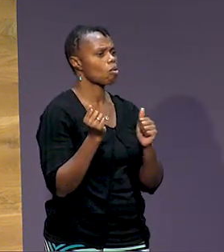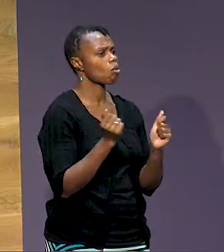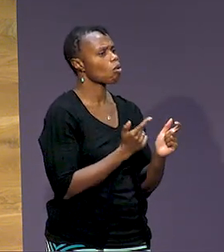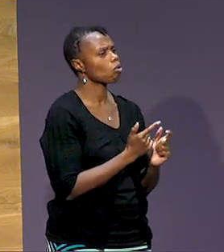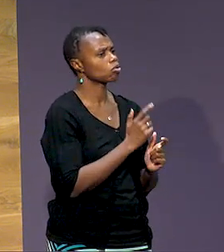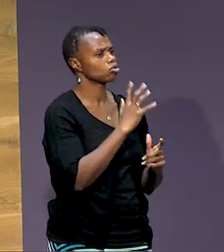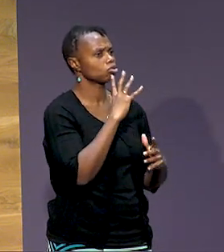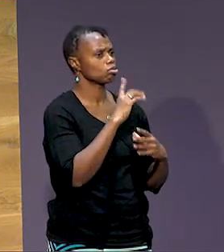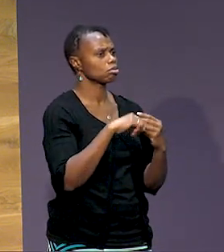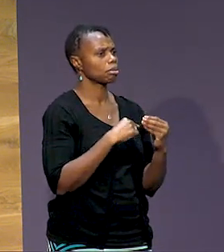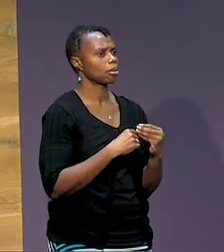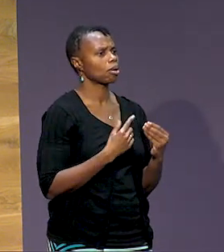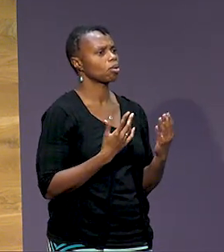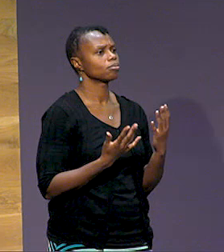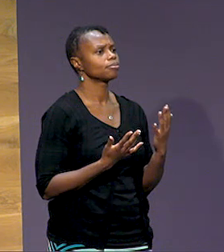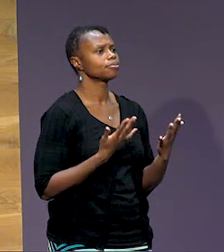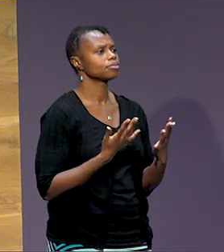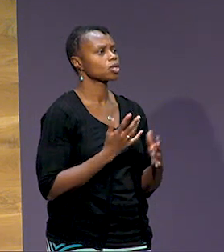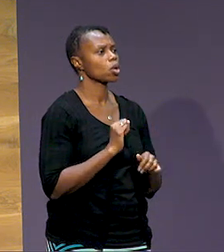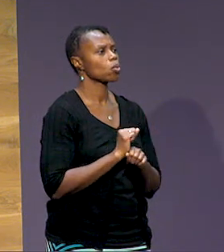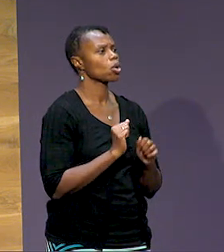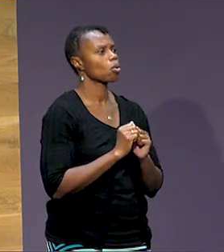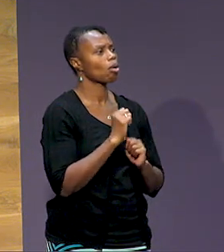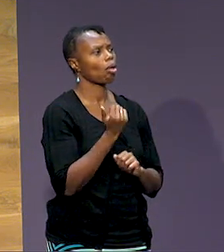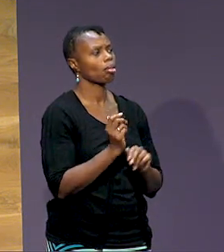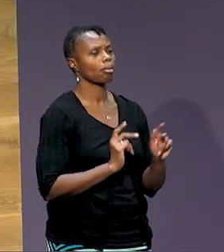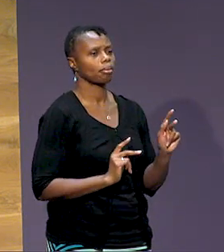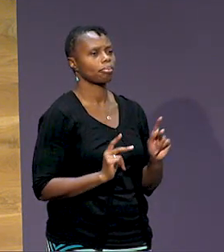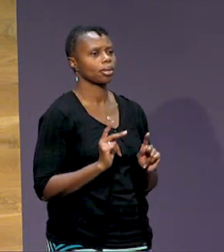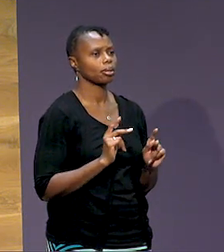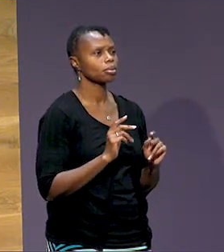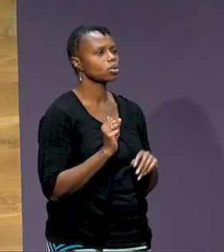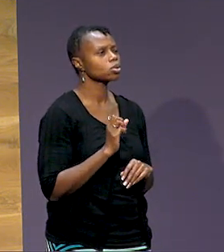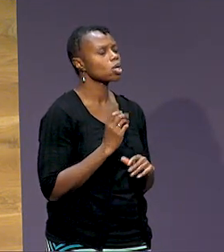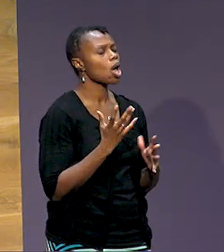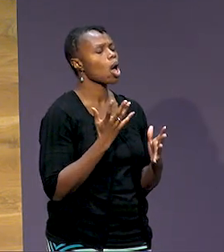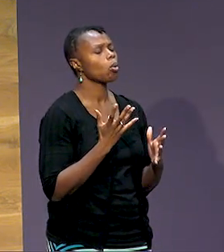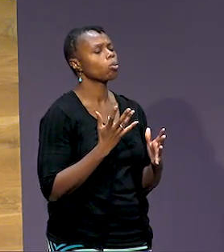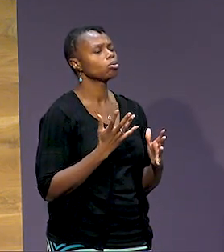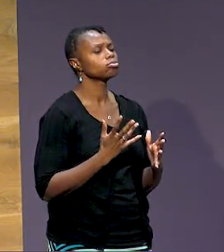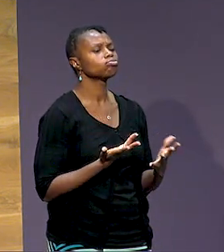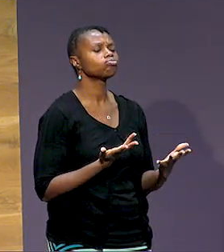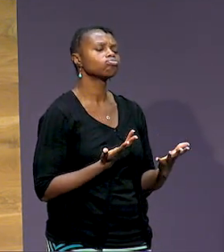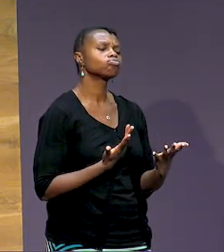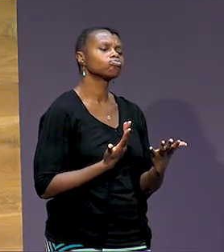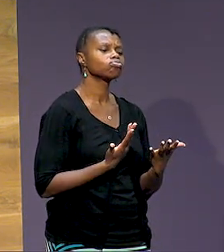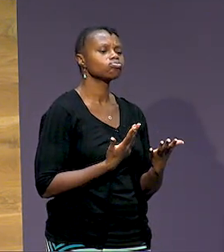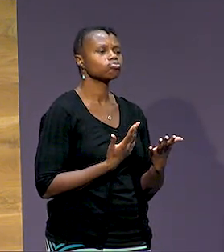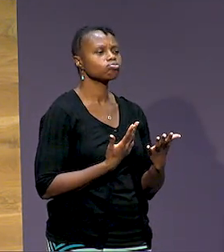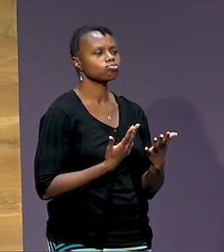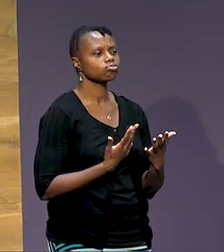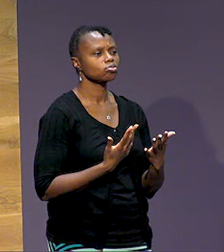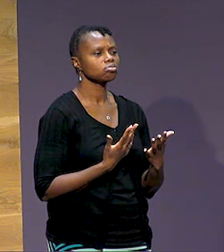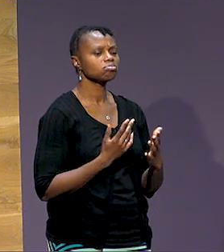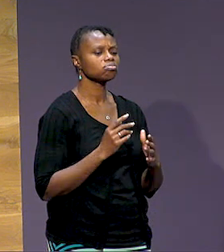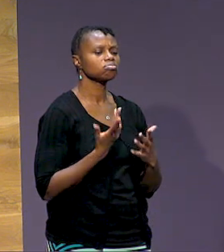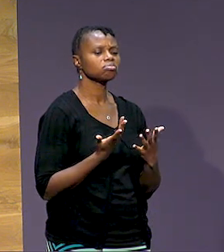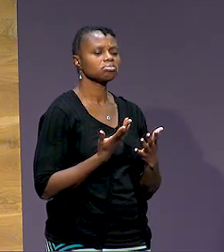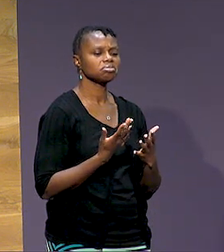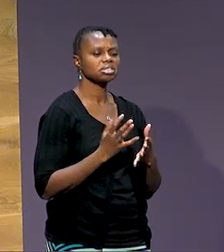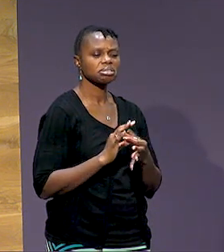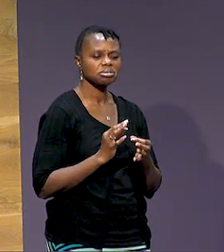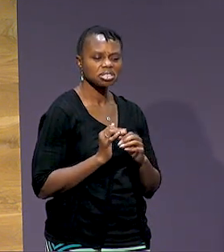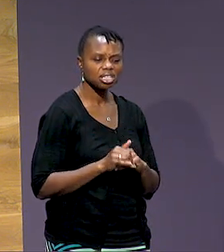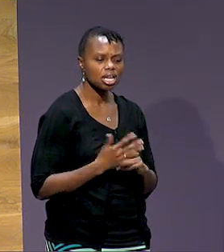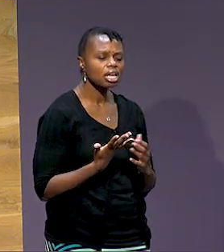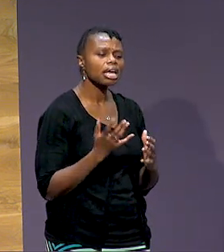bit about working with other people, and I want to capitalize on that a little. Talk to us about